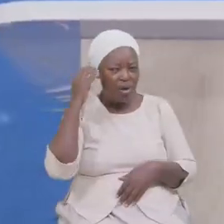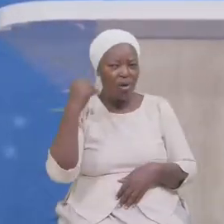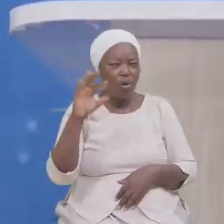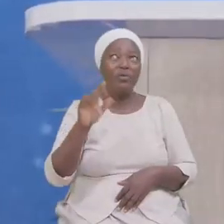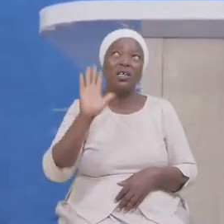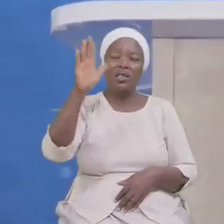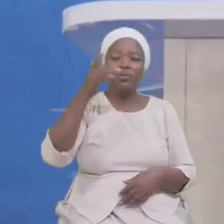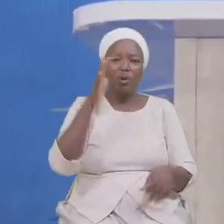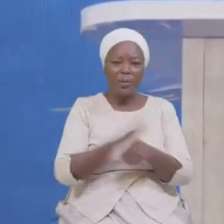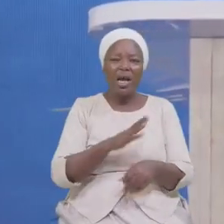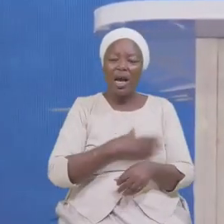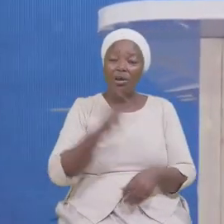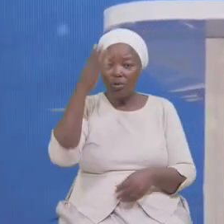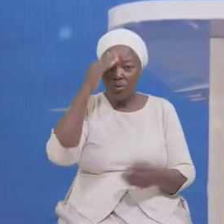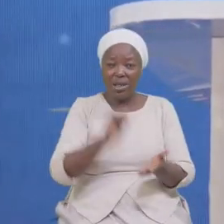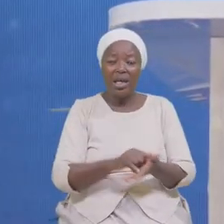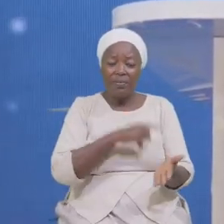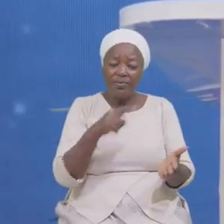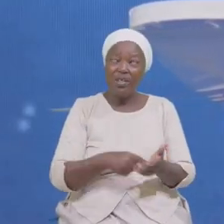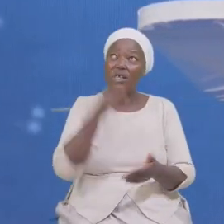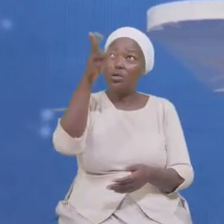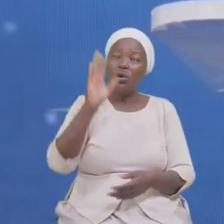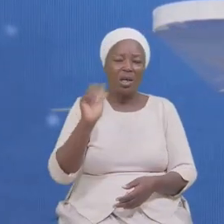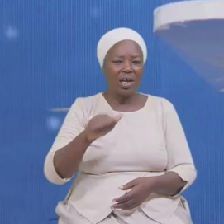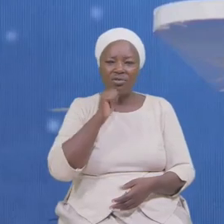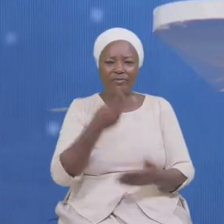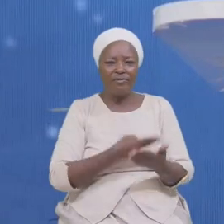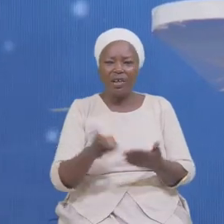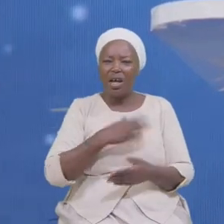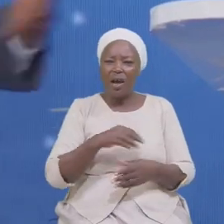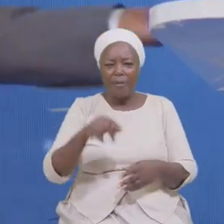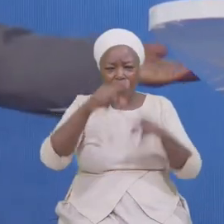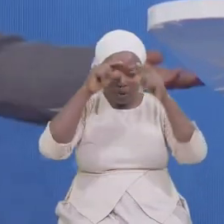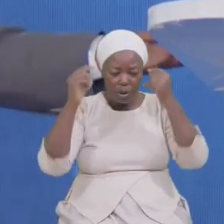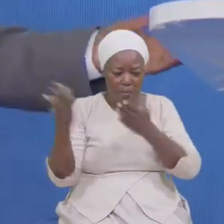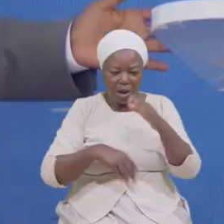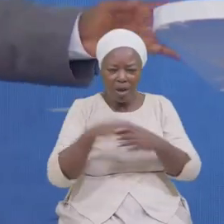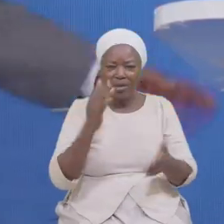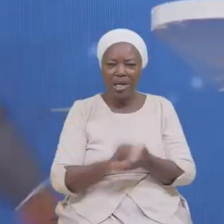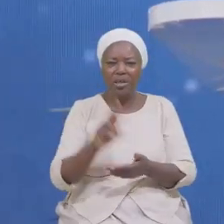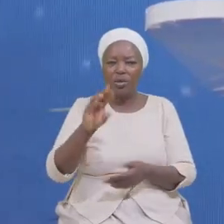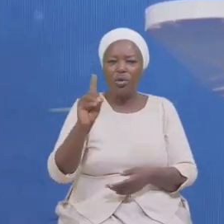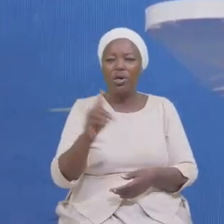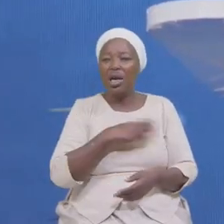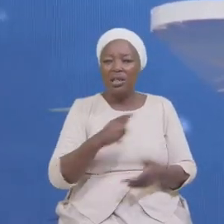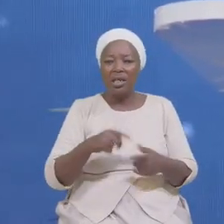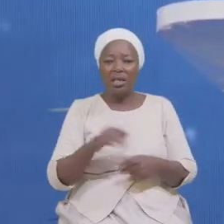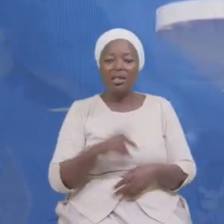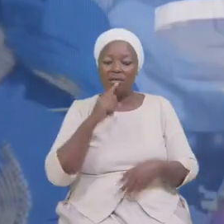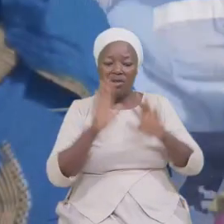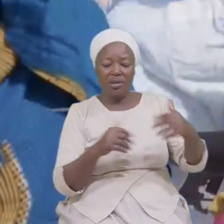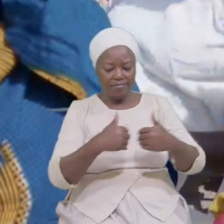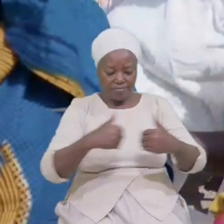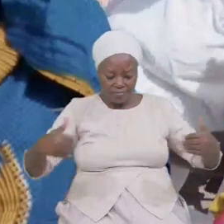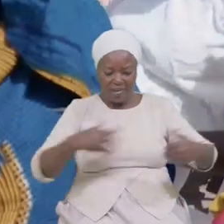this God cannot fail. And then Moses stretched out the rod, and the sea parted, and they went over